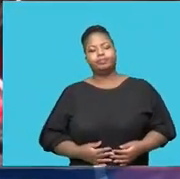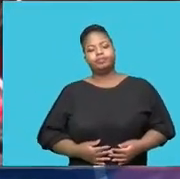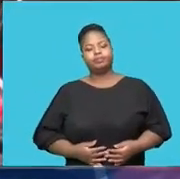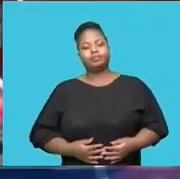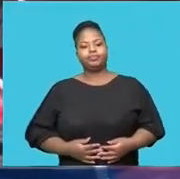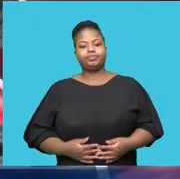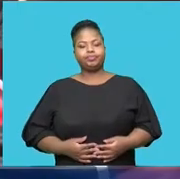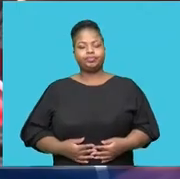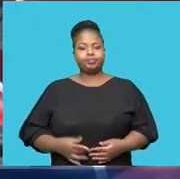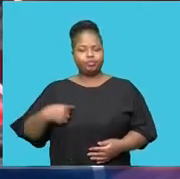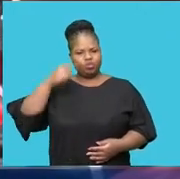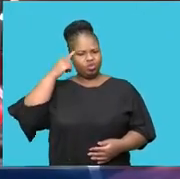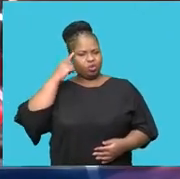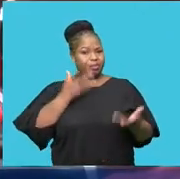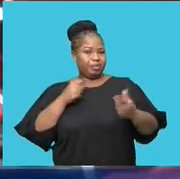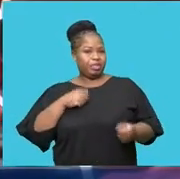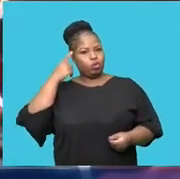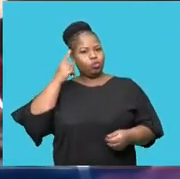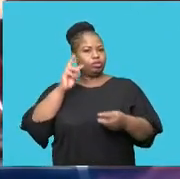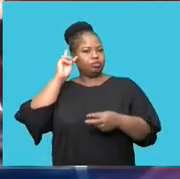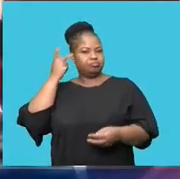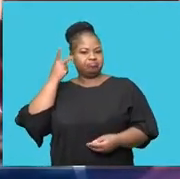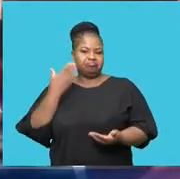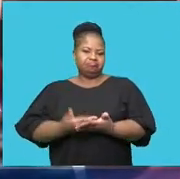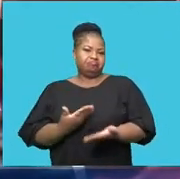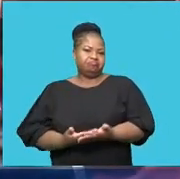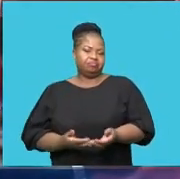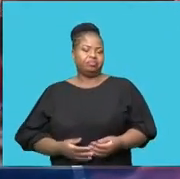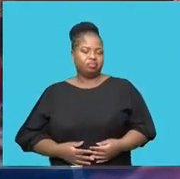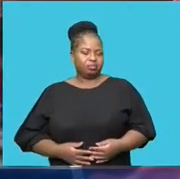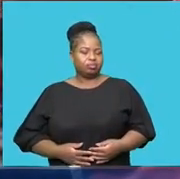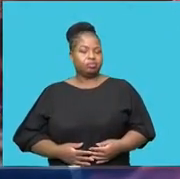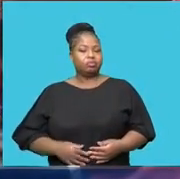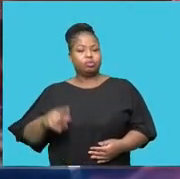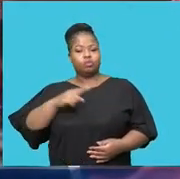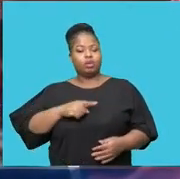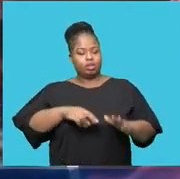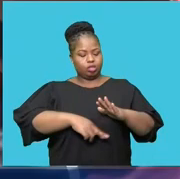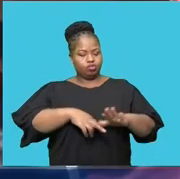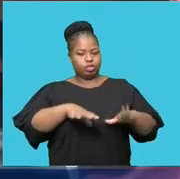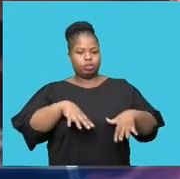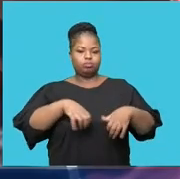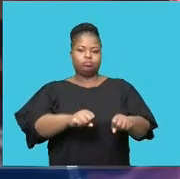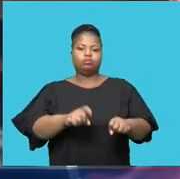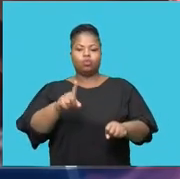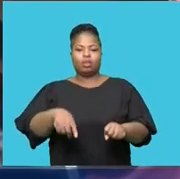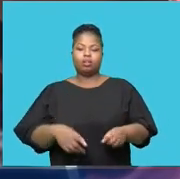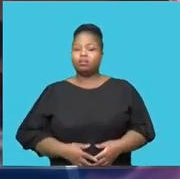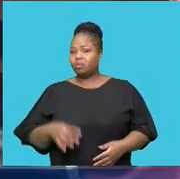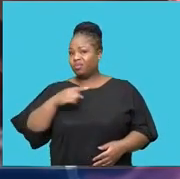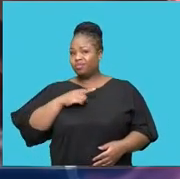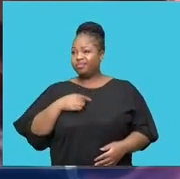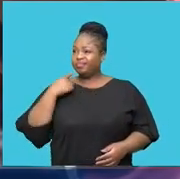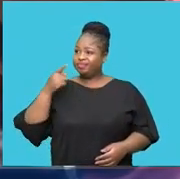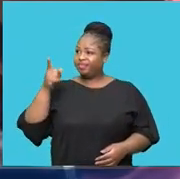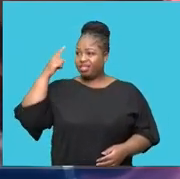leyo besicabanga ukuthi izabenza ukuthi bacabange kabili because manje si region sithatha over bebacabanga ukuthi